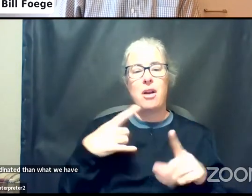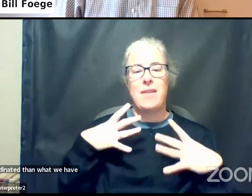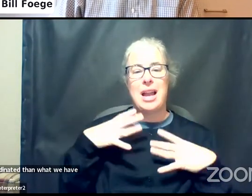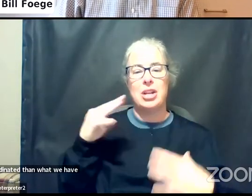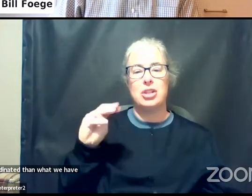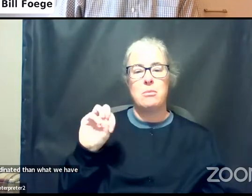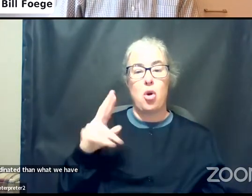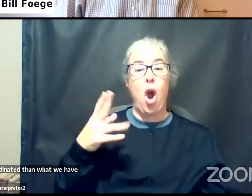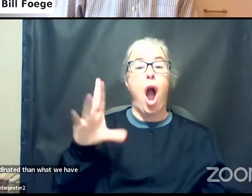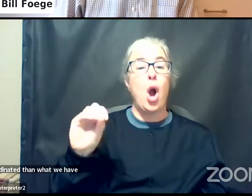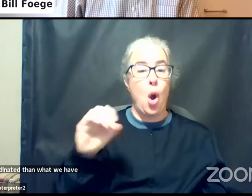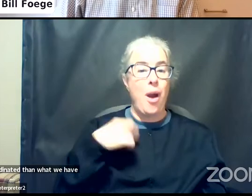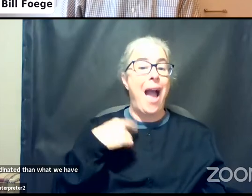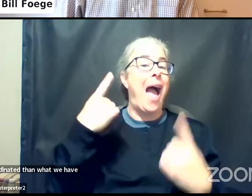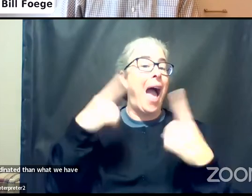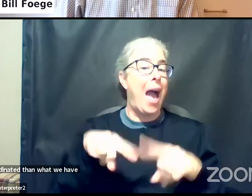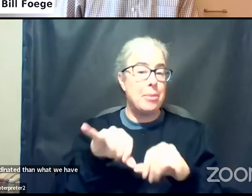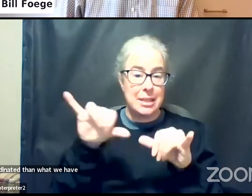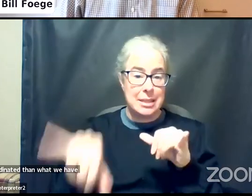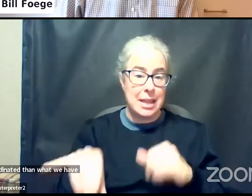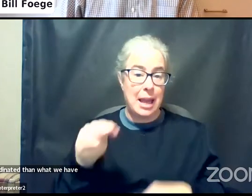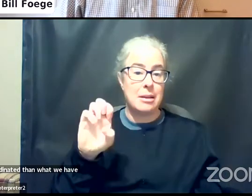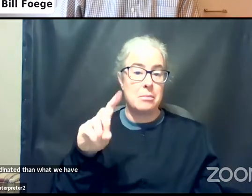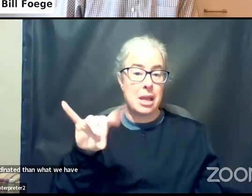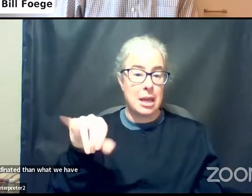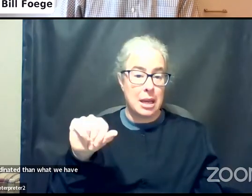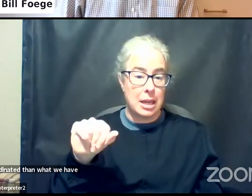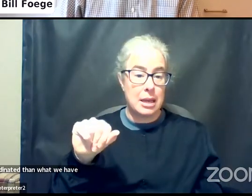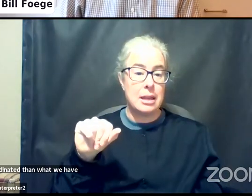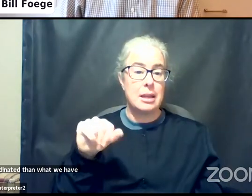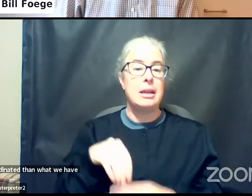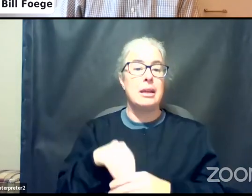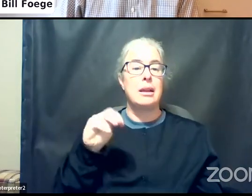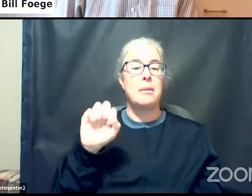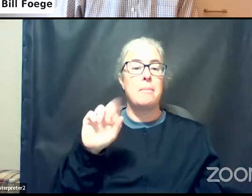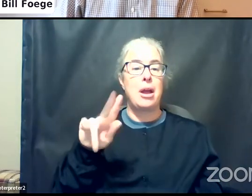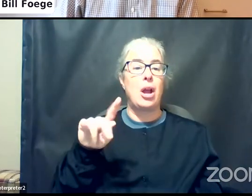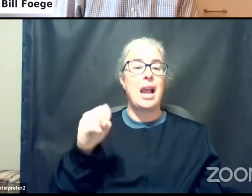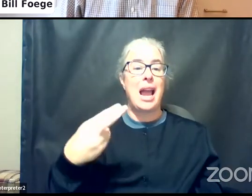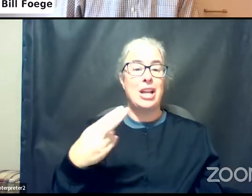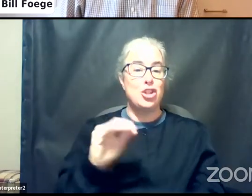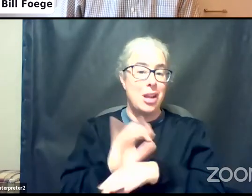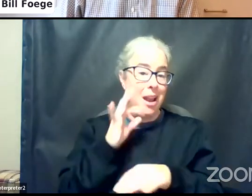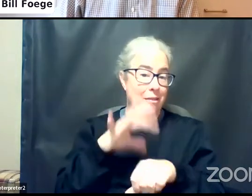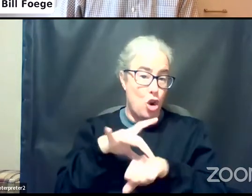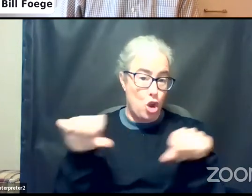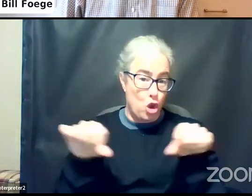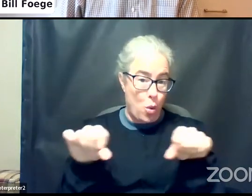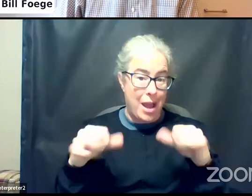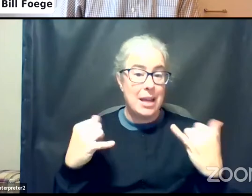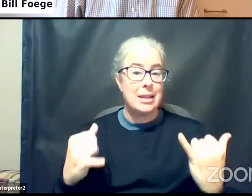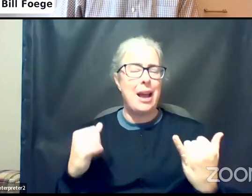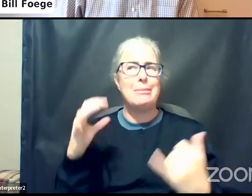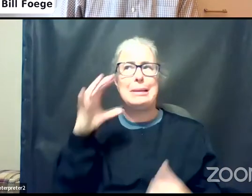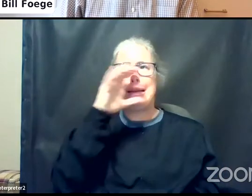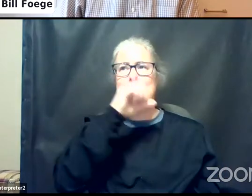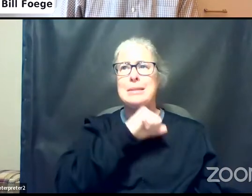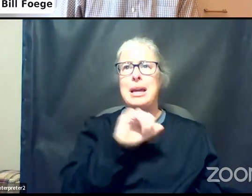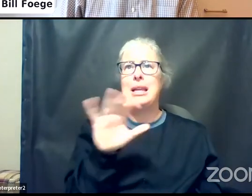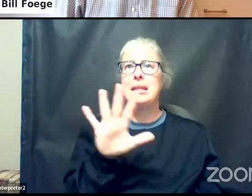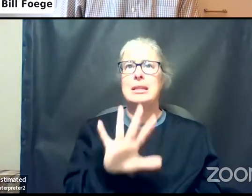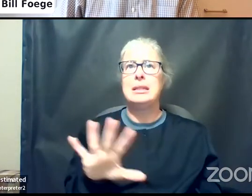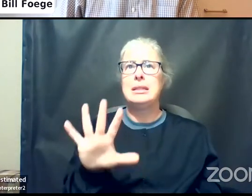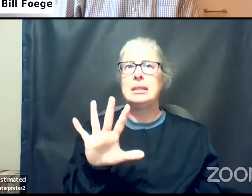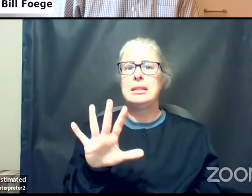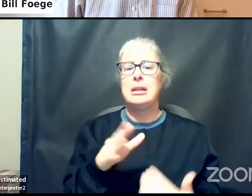Morocco and I happened to be staying in the Medina in Marrakech the night of the earthquake and it's now been estimated that